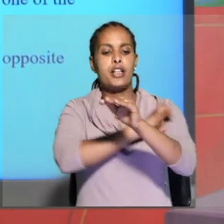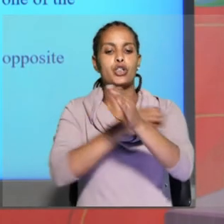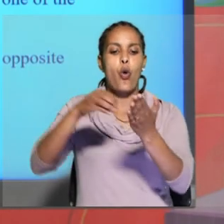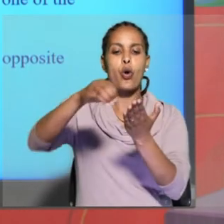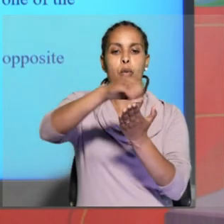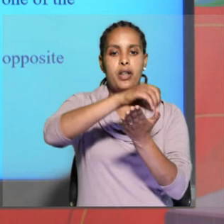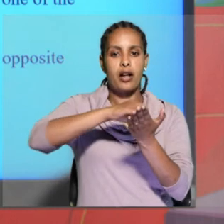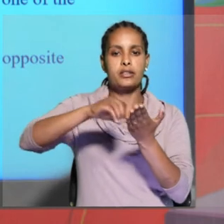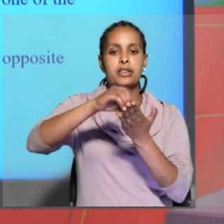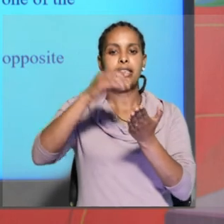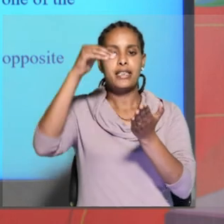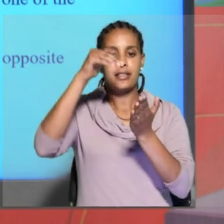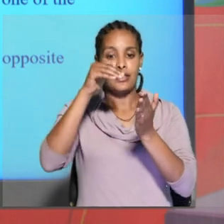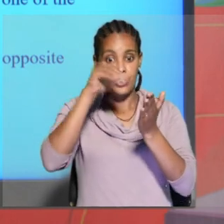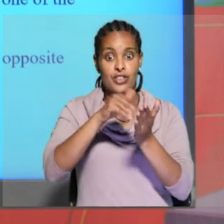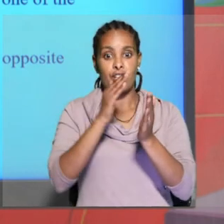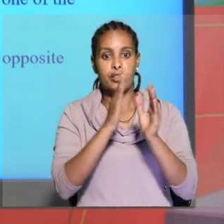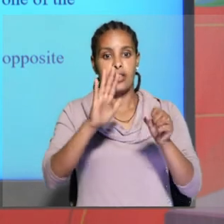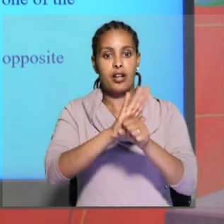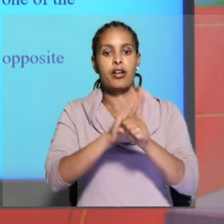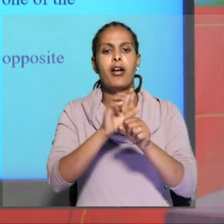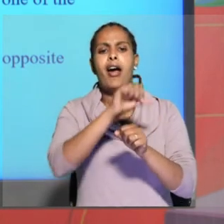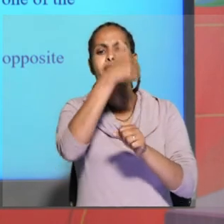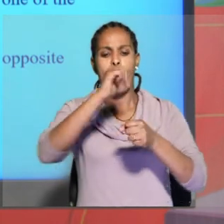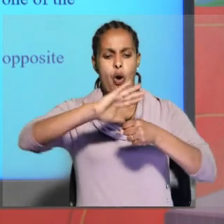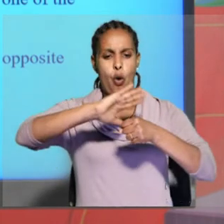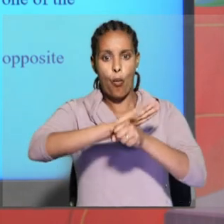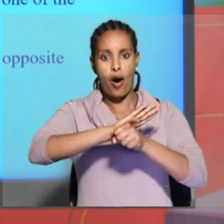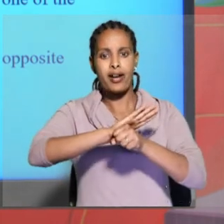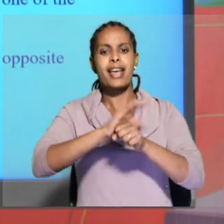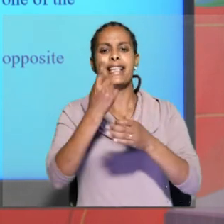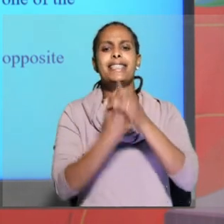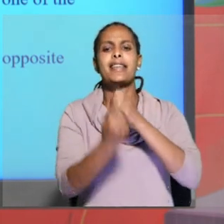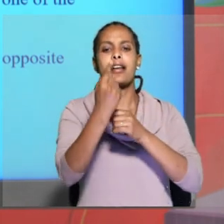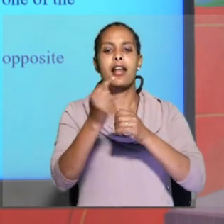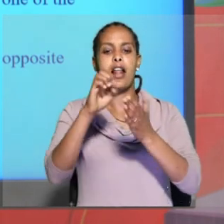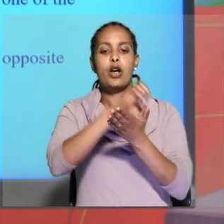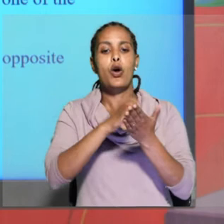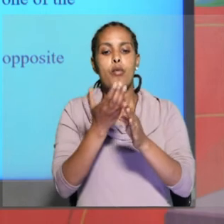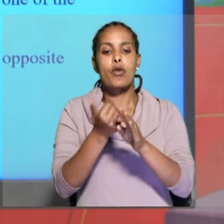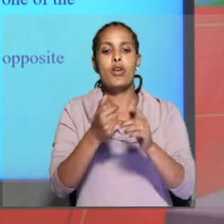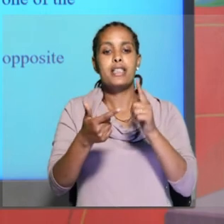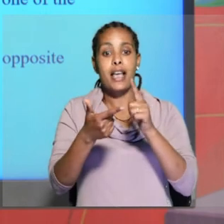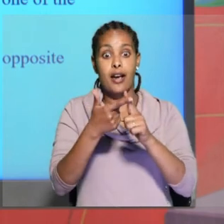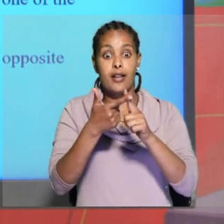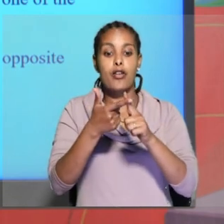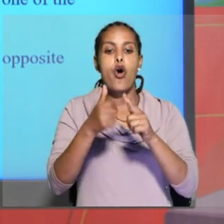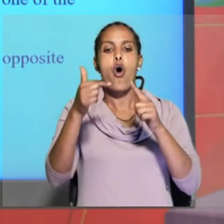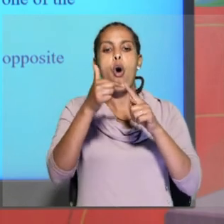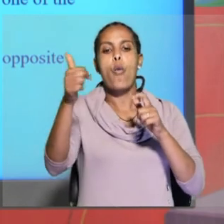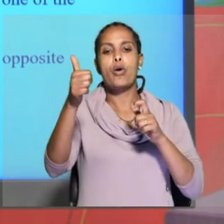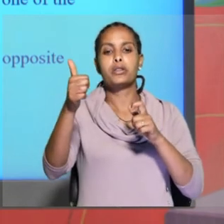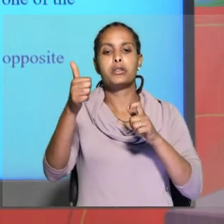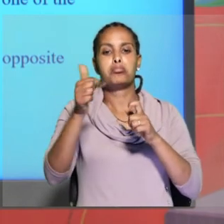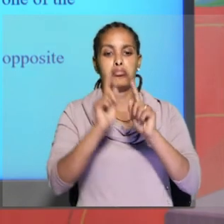as degenerate orbitals, are each occupied by a single electron before the second electrons of opposite